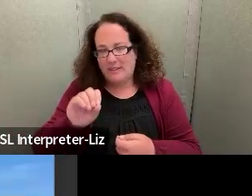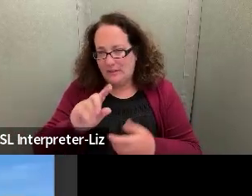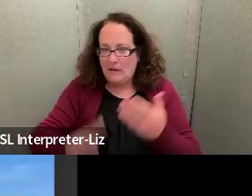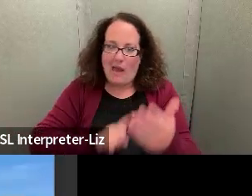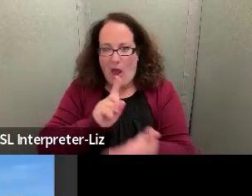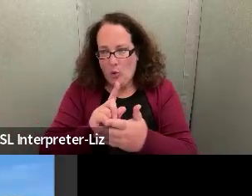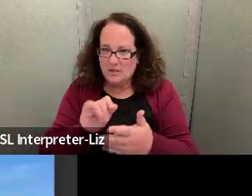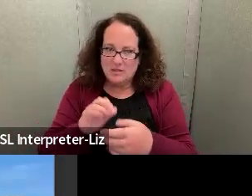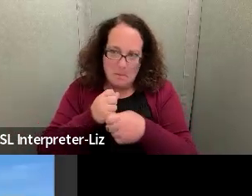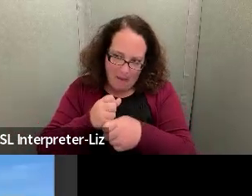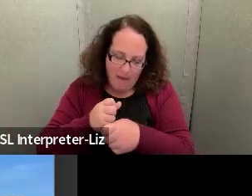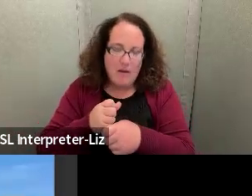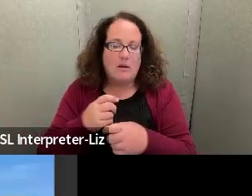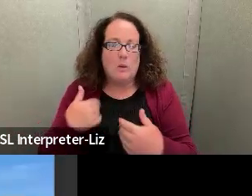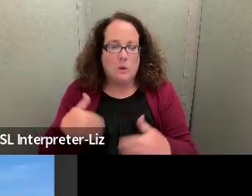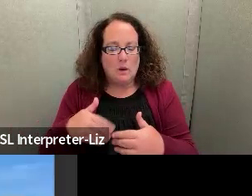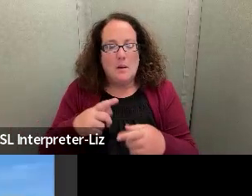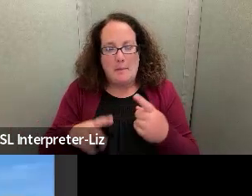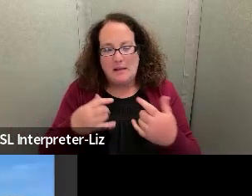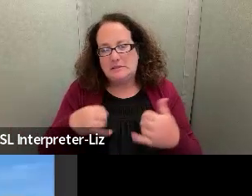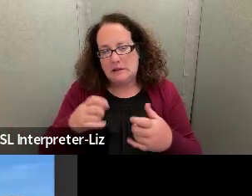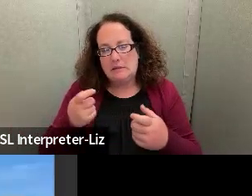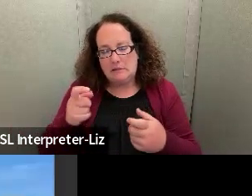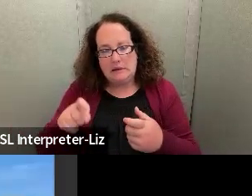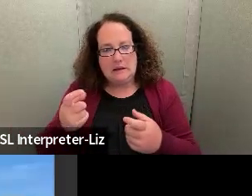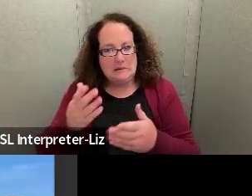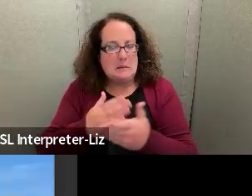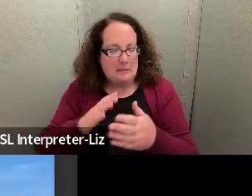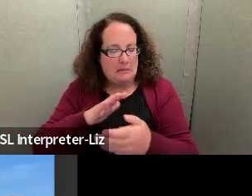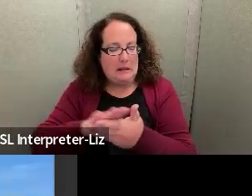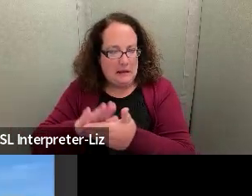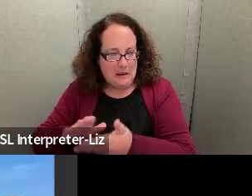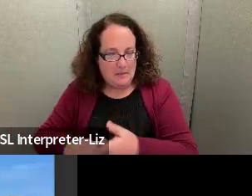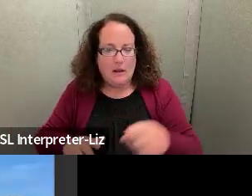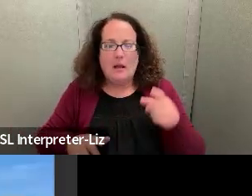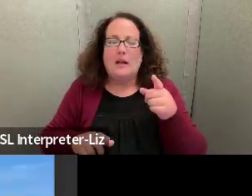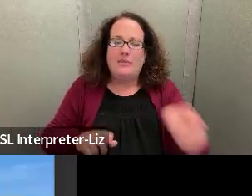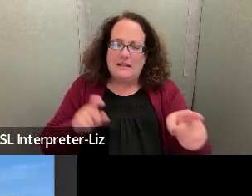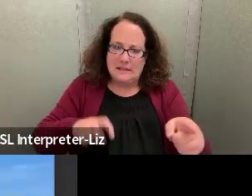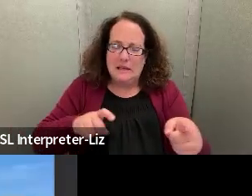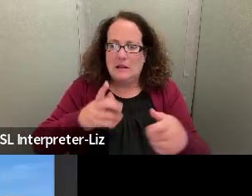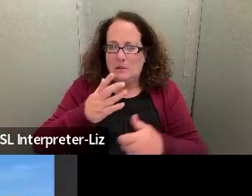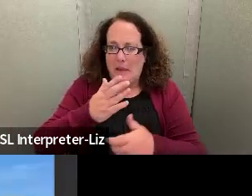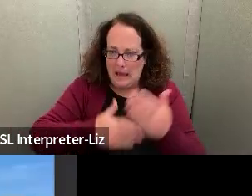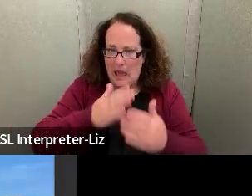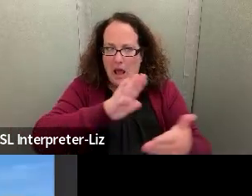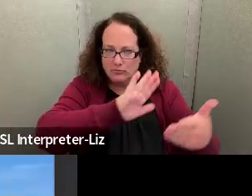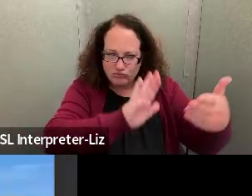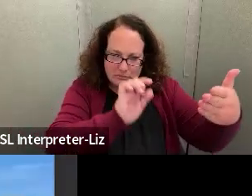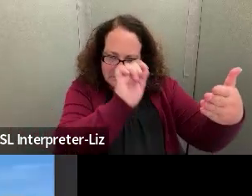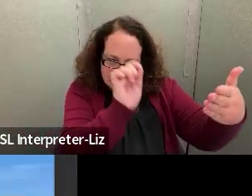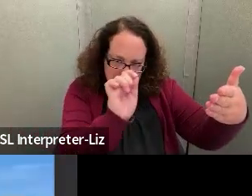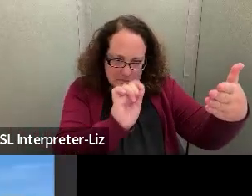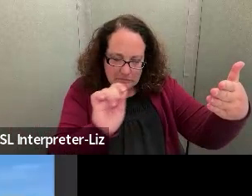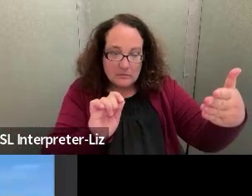of these, but it still needs a lot of cleanup. And this one actually probably needs to be touched up by hand. And then there's a walnut